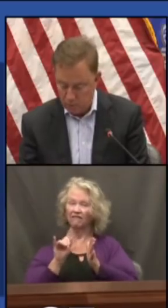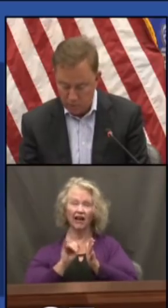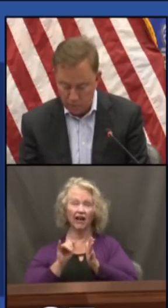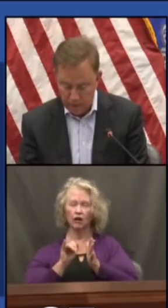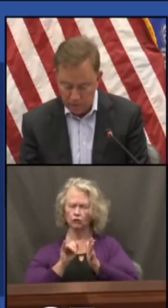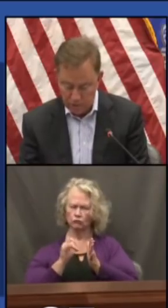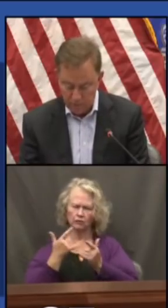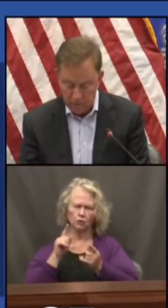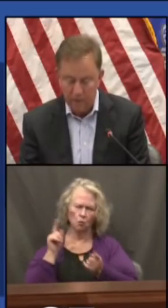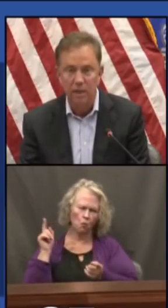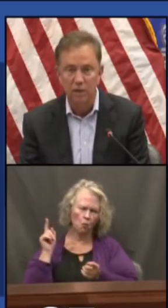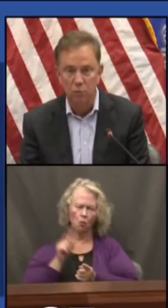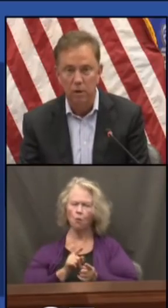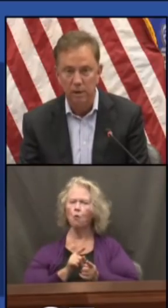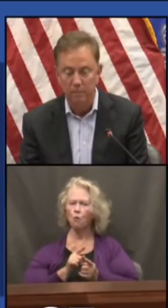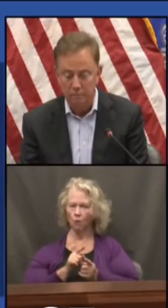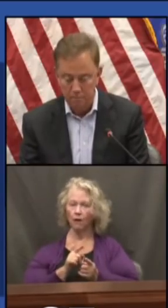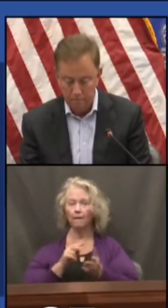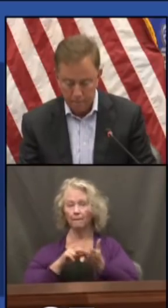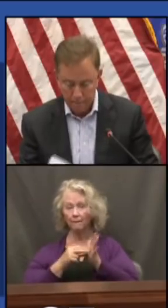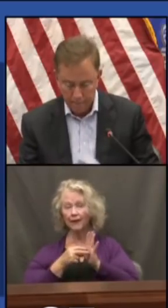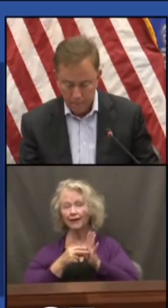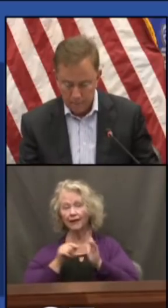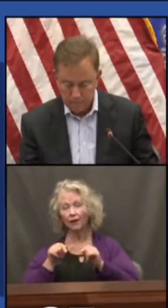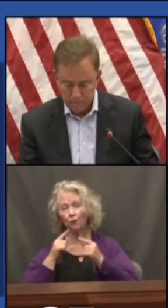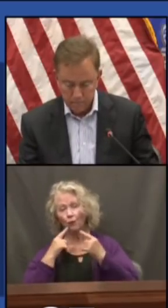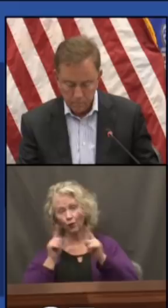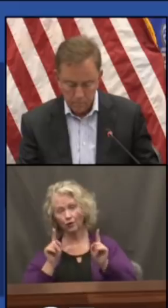cases per 100,000. It's working.